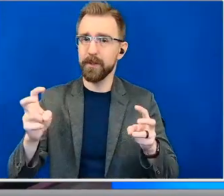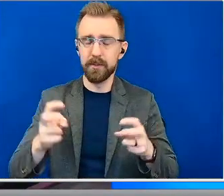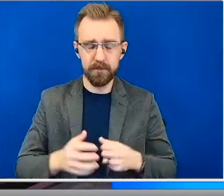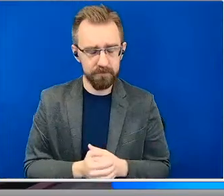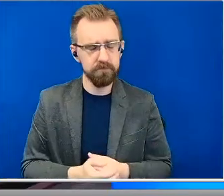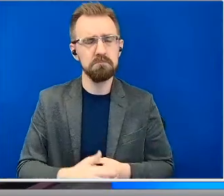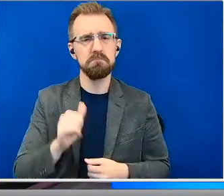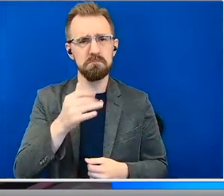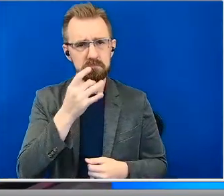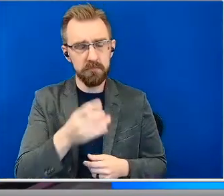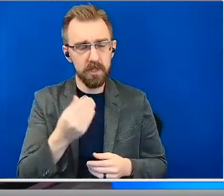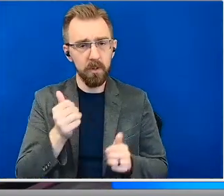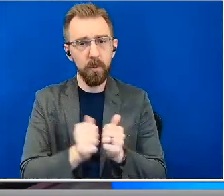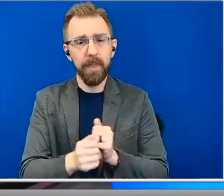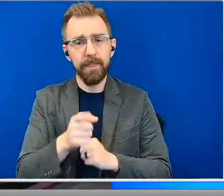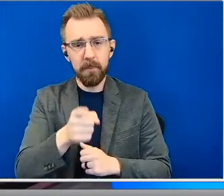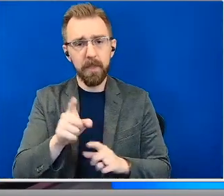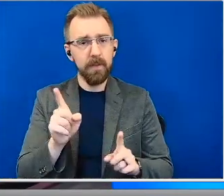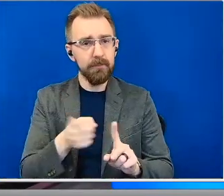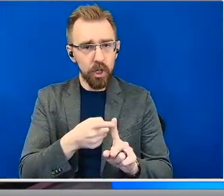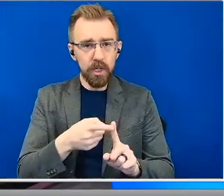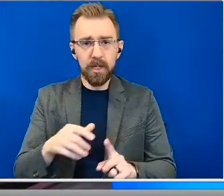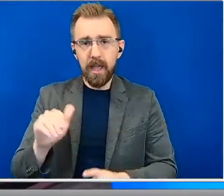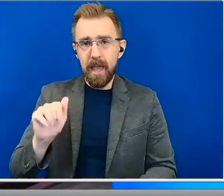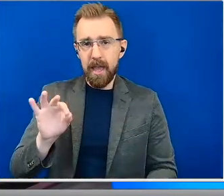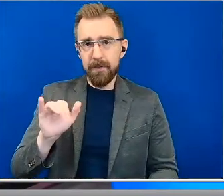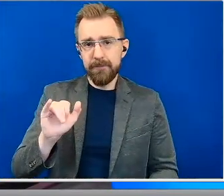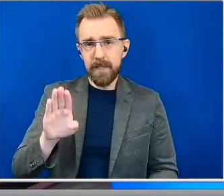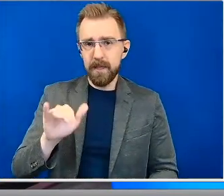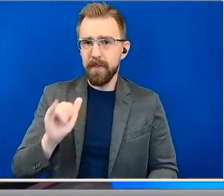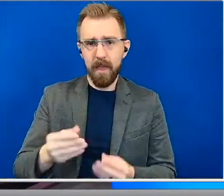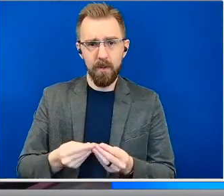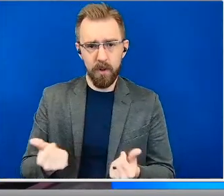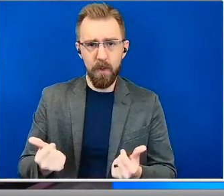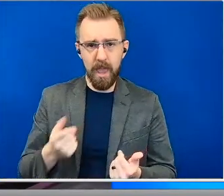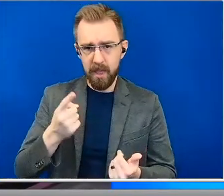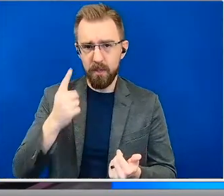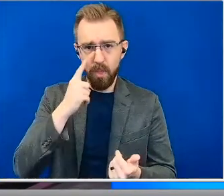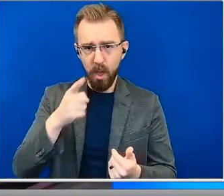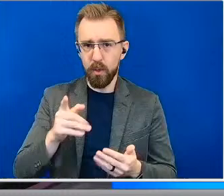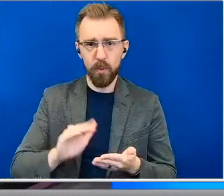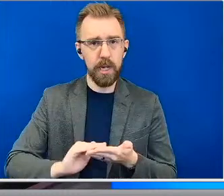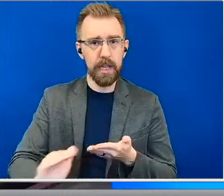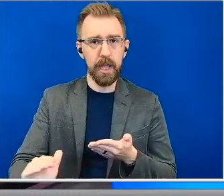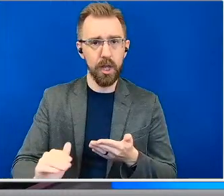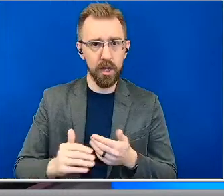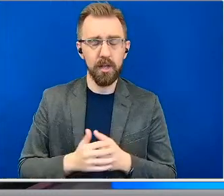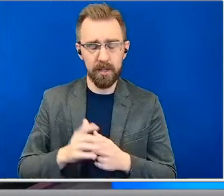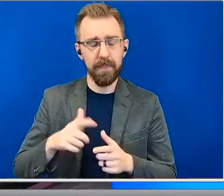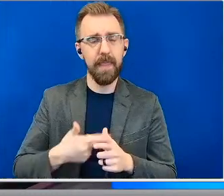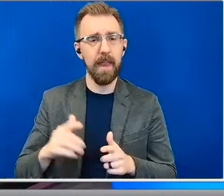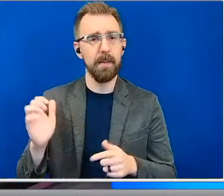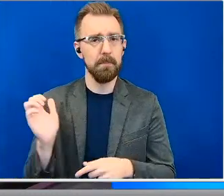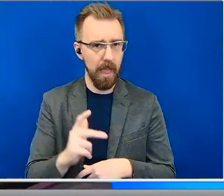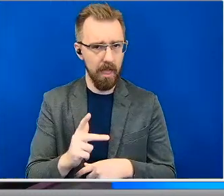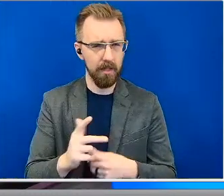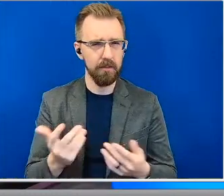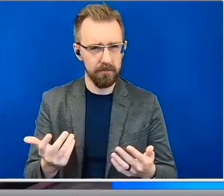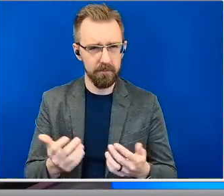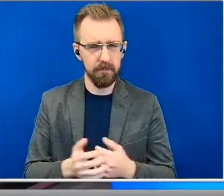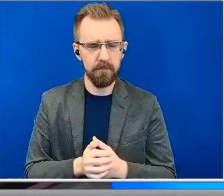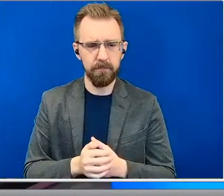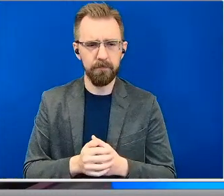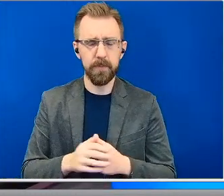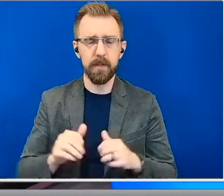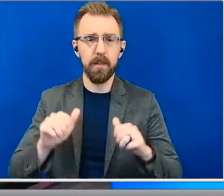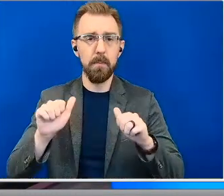case, his first bout of AFib, that went away, and you thought you were in the clear. Yeah. Then it came back. Right. Is it possible for